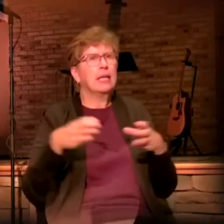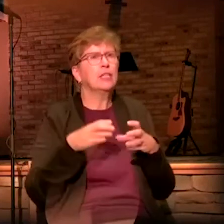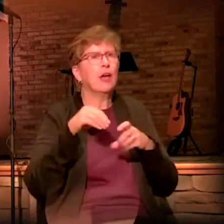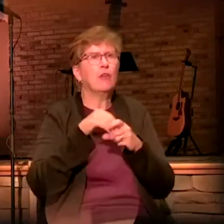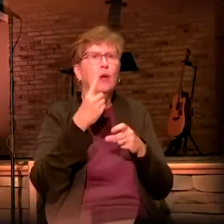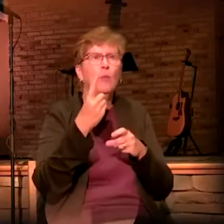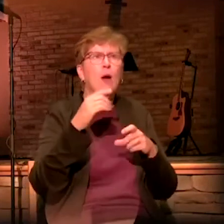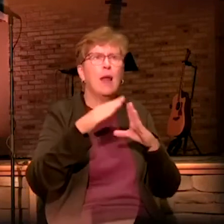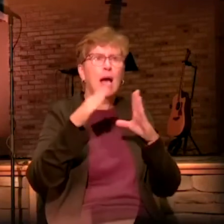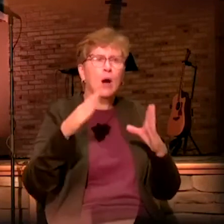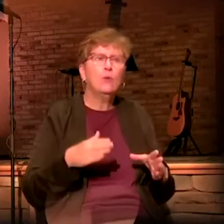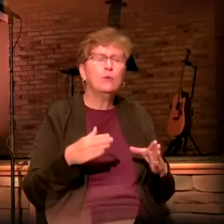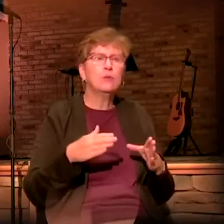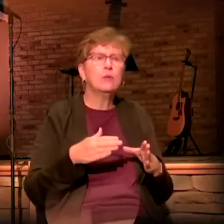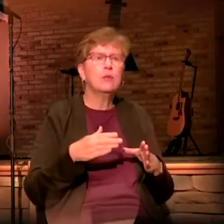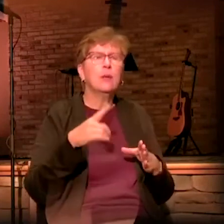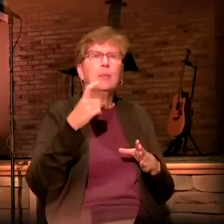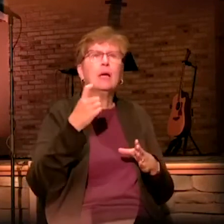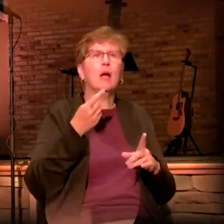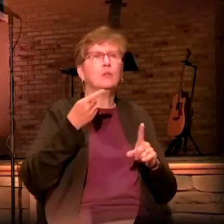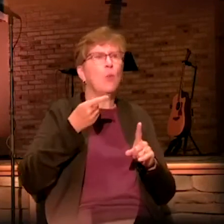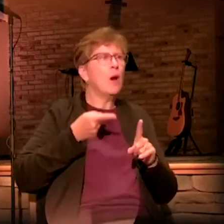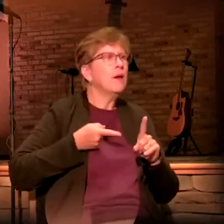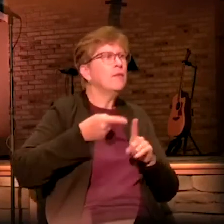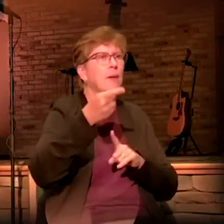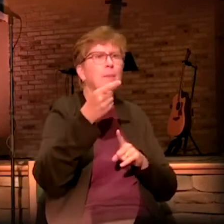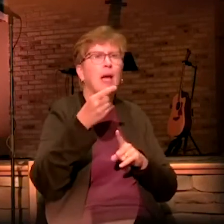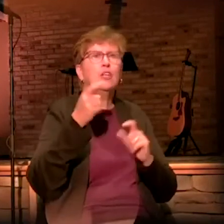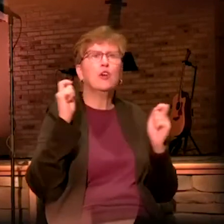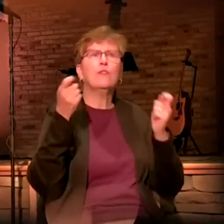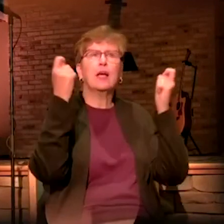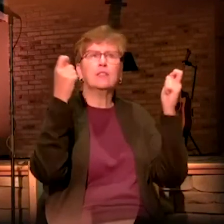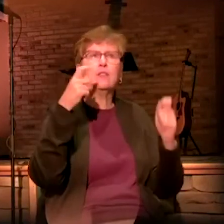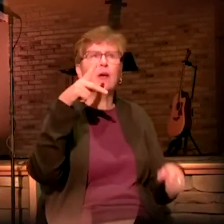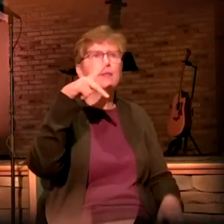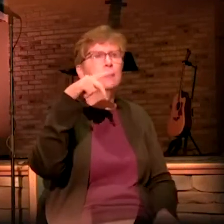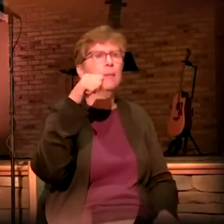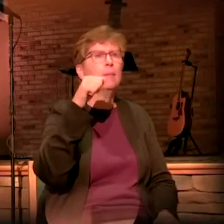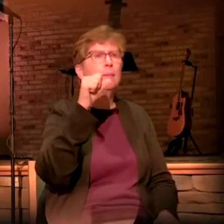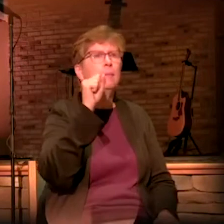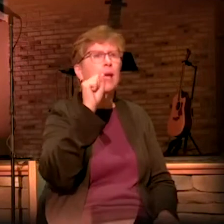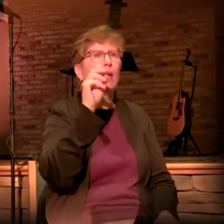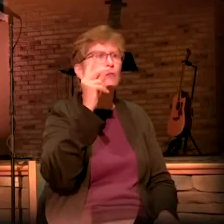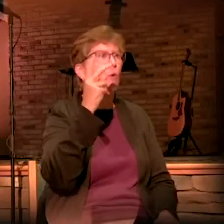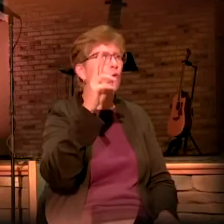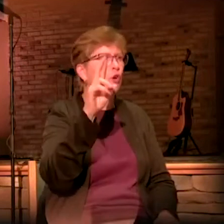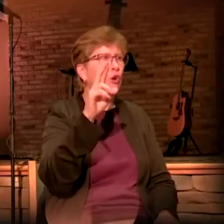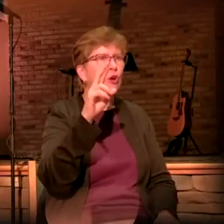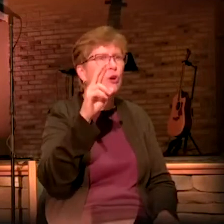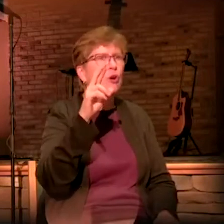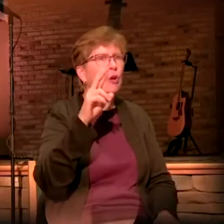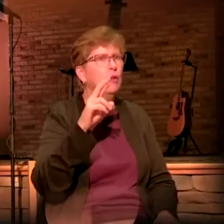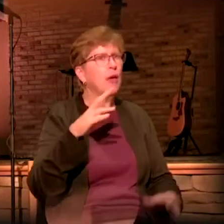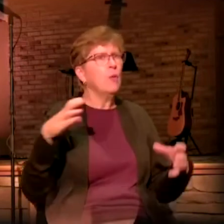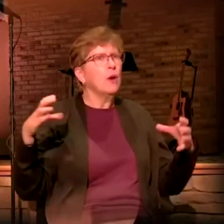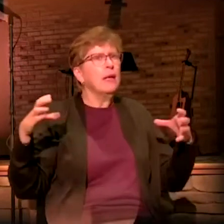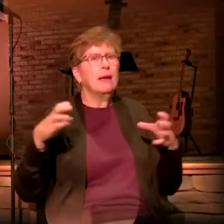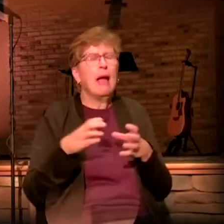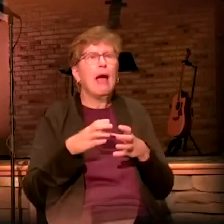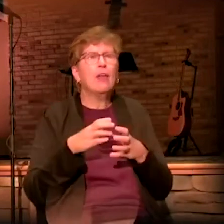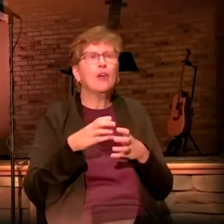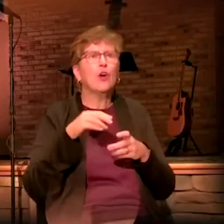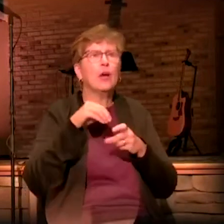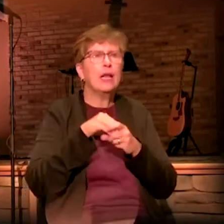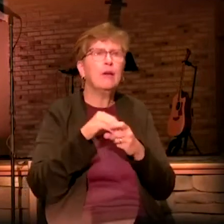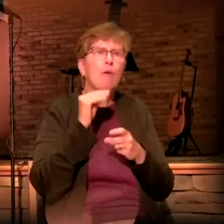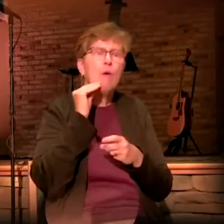because one of their major festivals, Passover, that's exactly what they would do. They would gather in